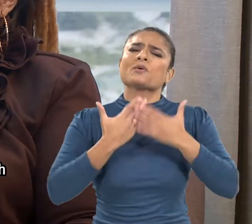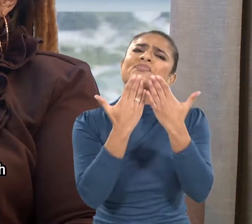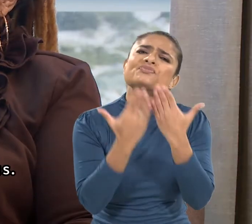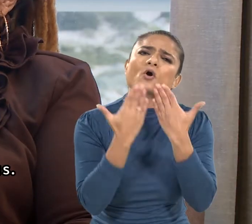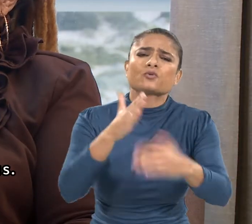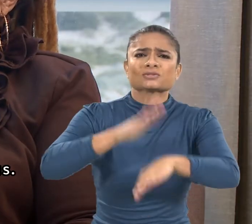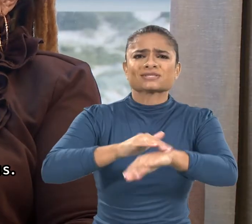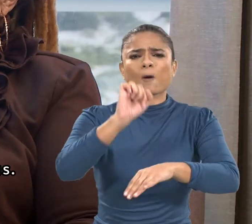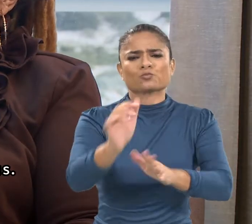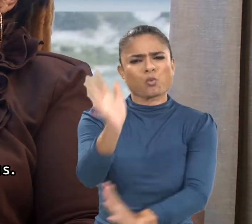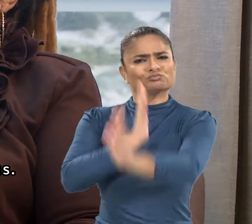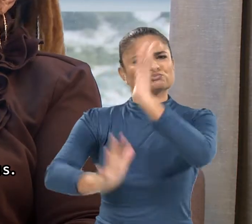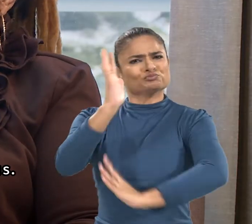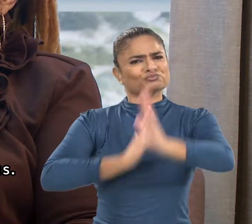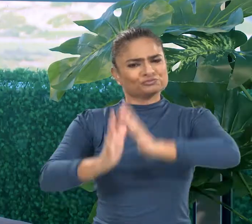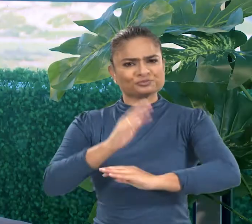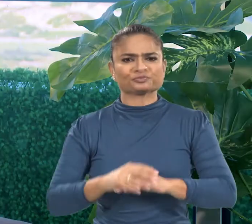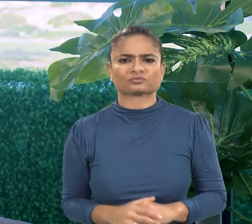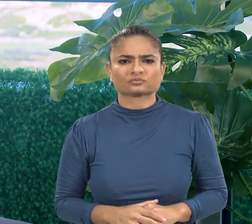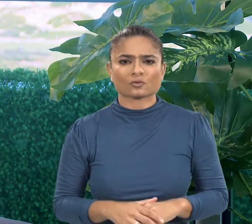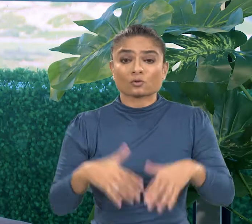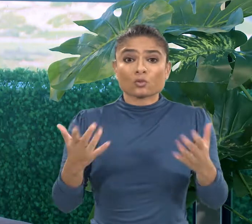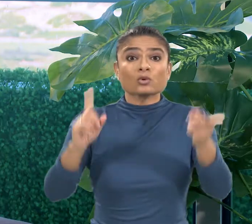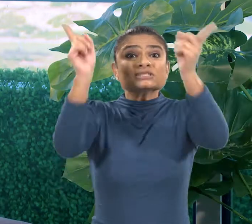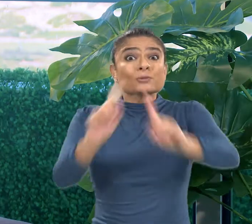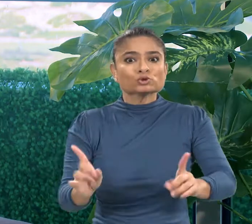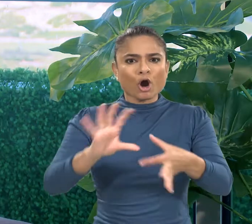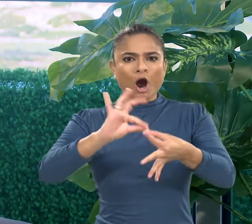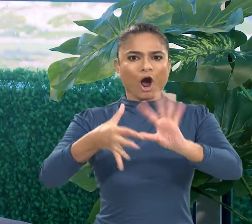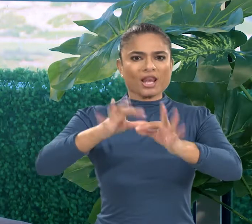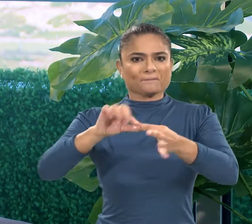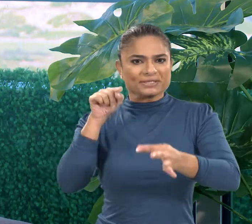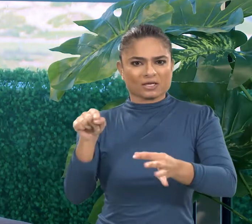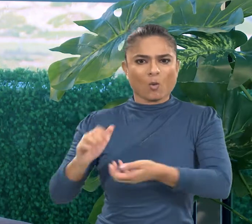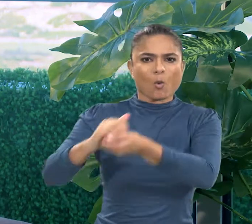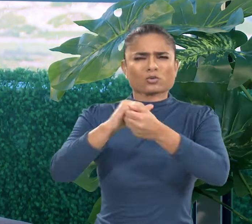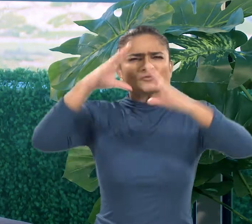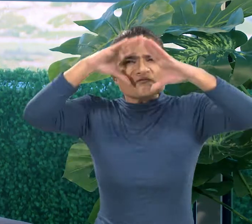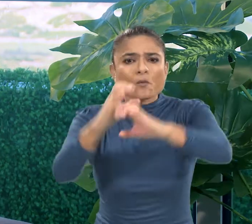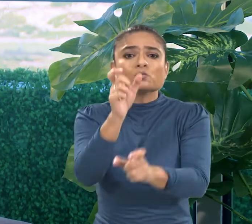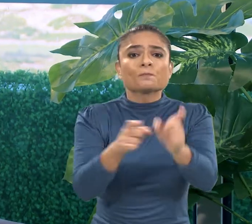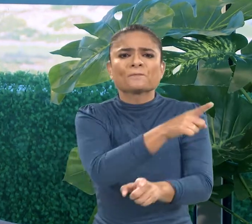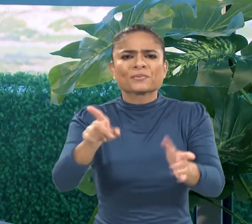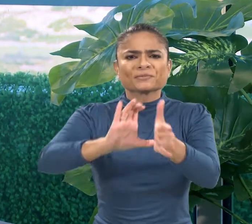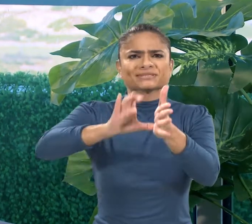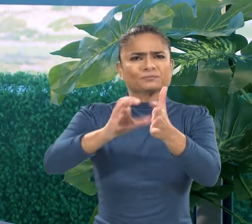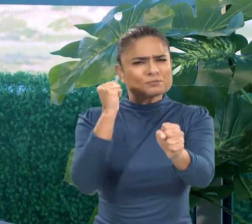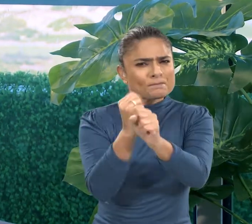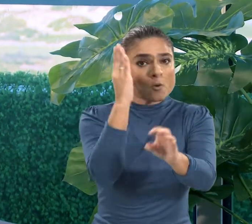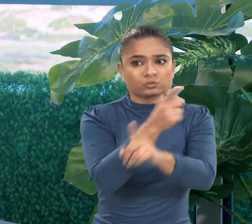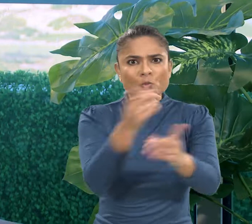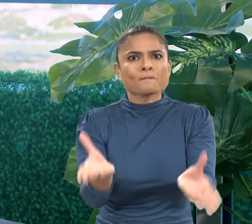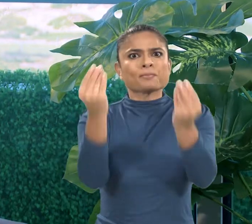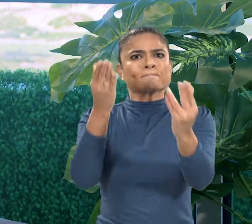coming through and for taking of your time to enlighten us. Die Special Olympics is 'n beweging wat hulle daarop toespits